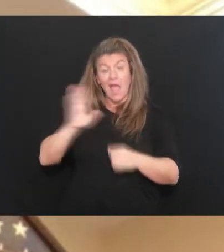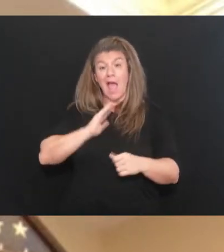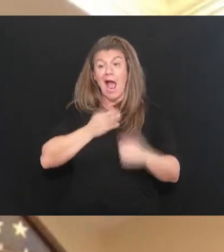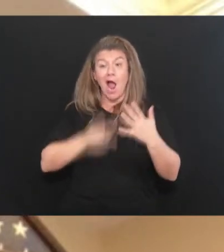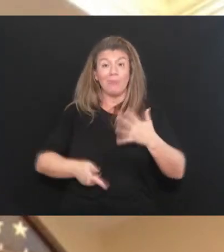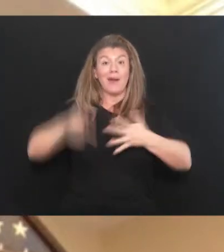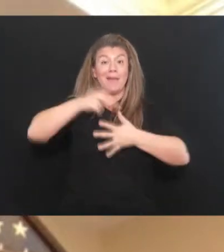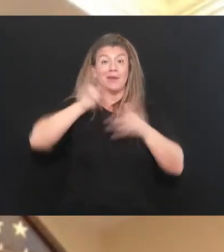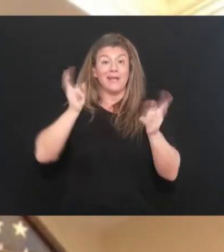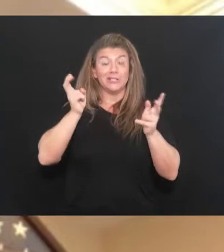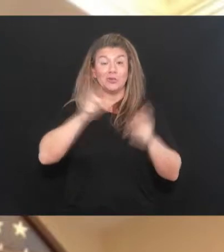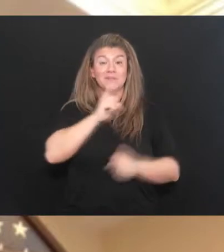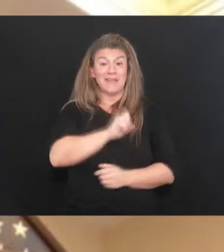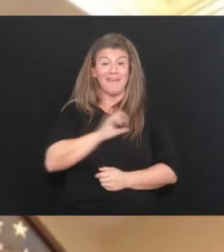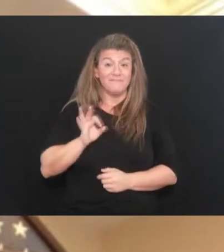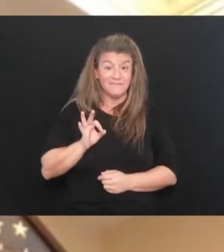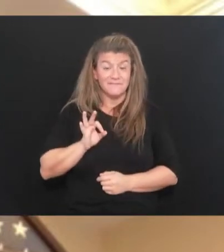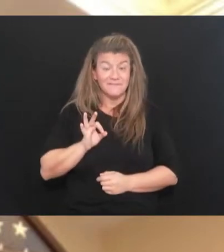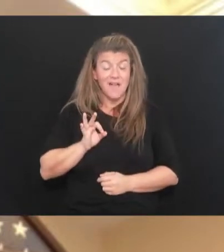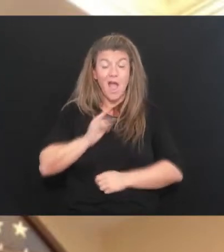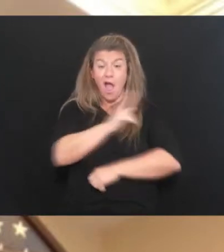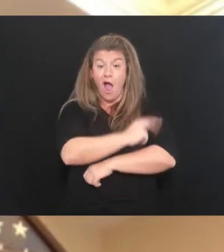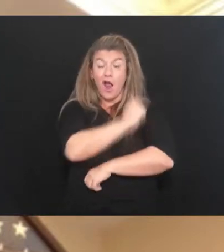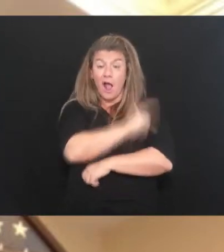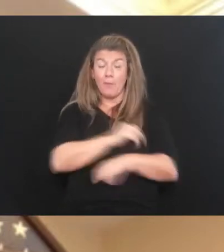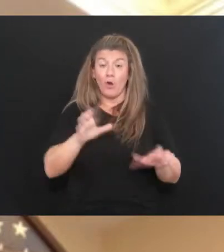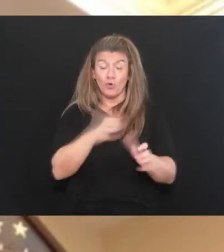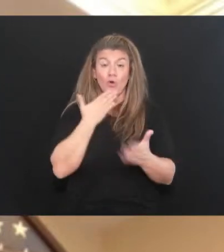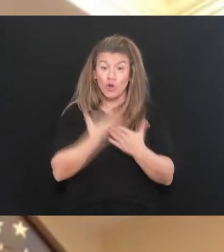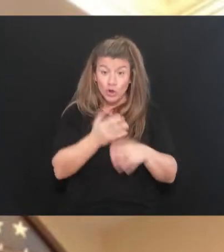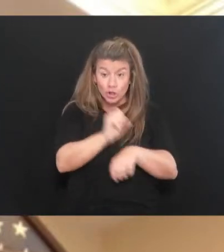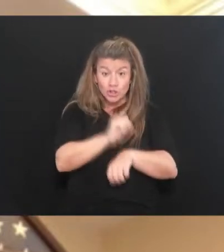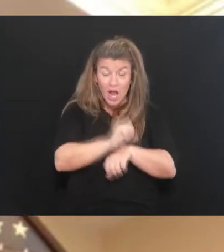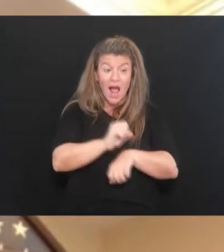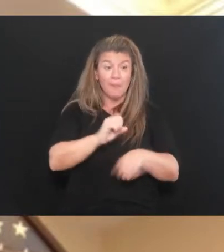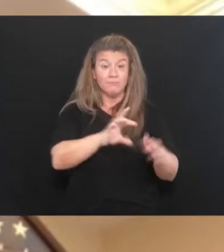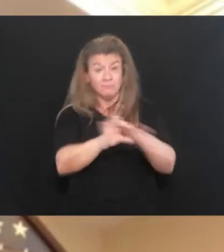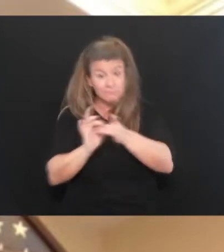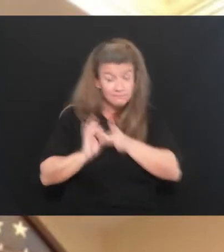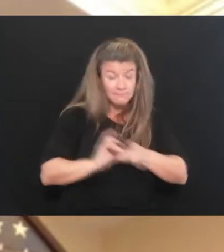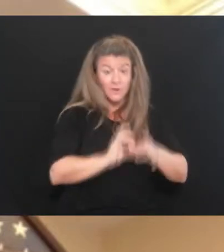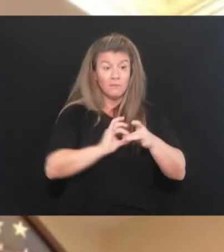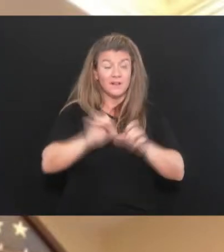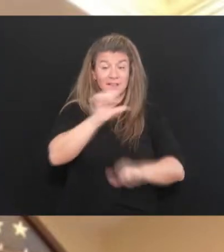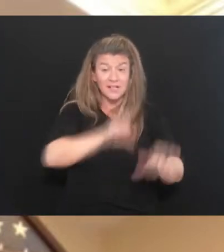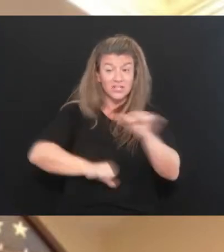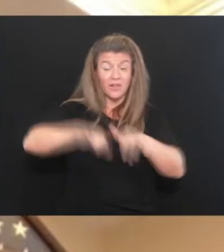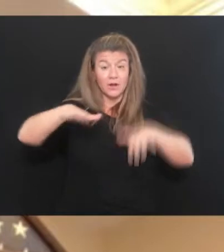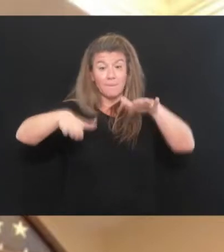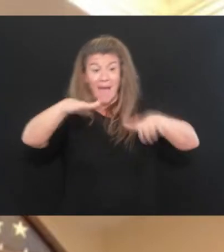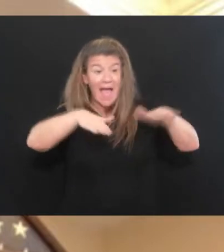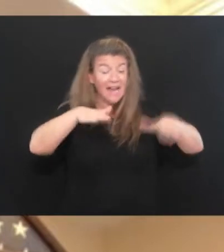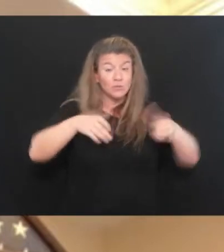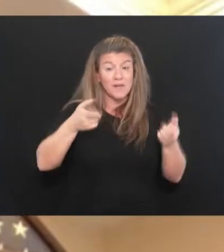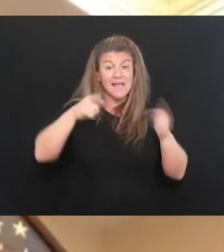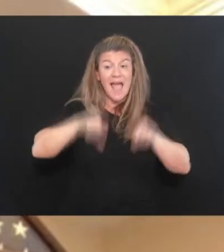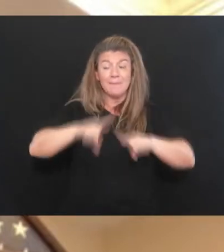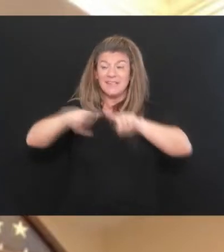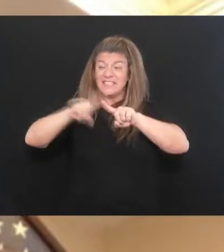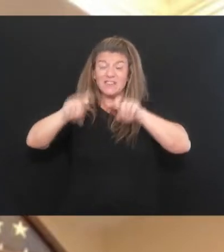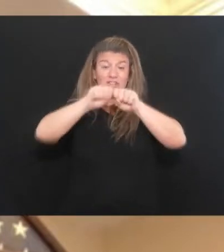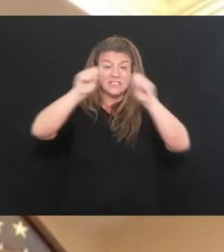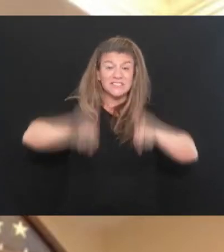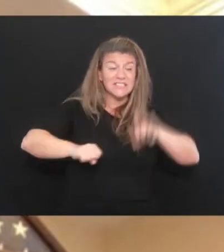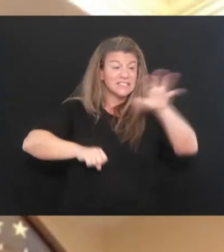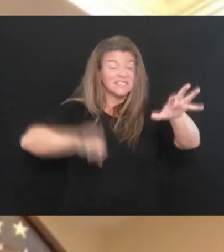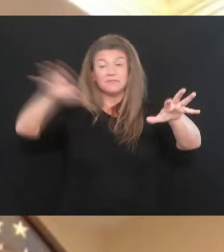is staffing. Our hospitals are doing a really good job working with each other to balance load across multiple systems.